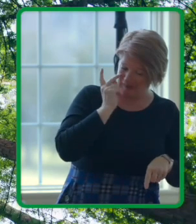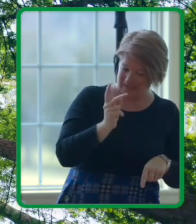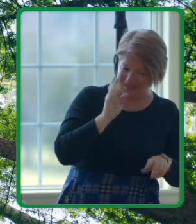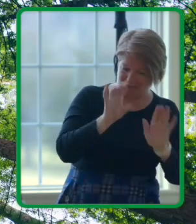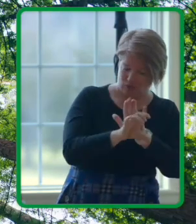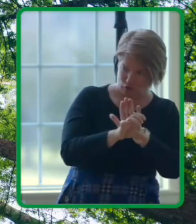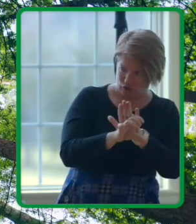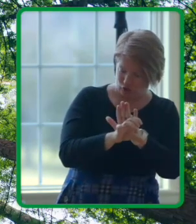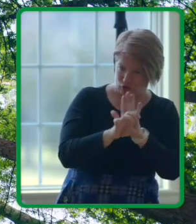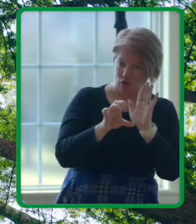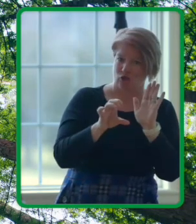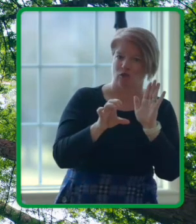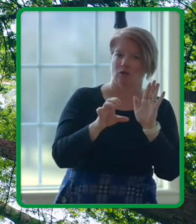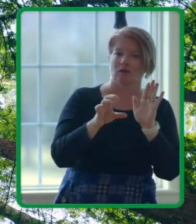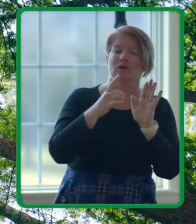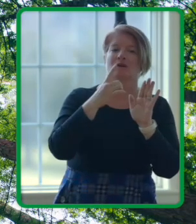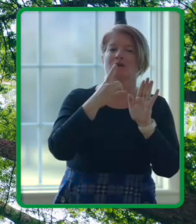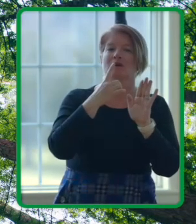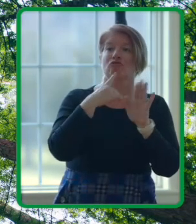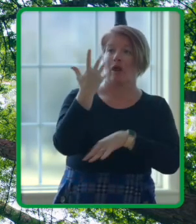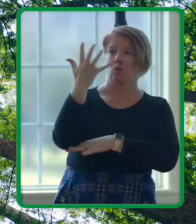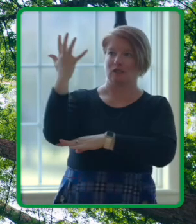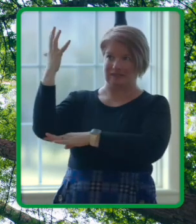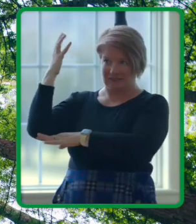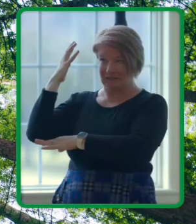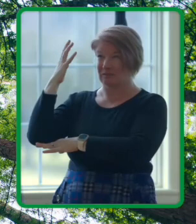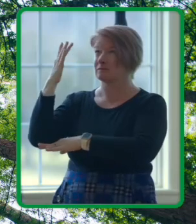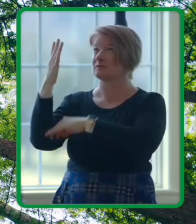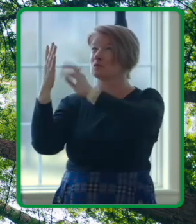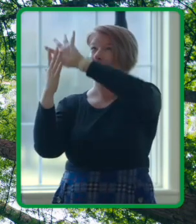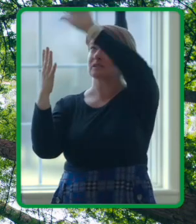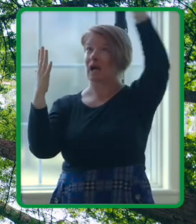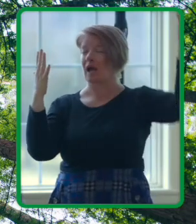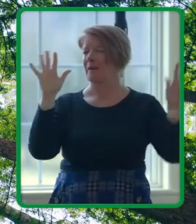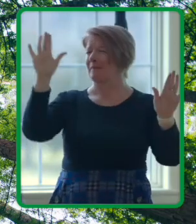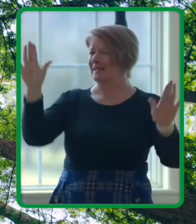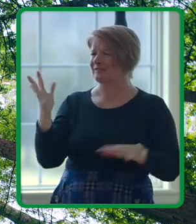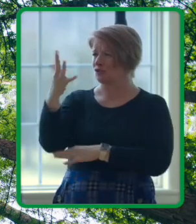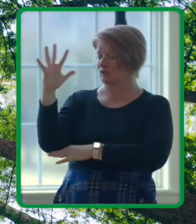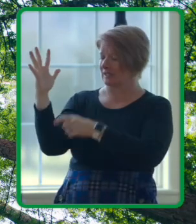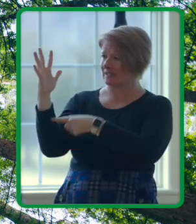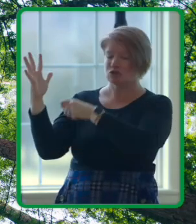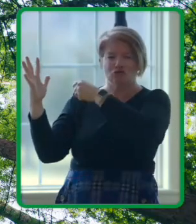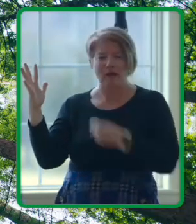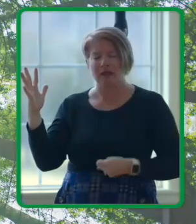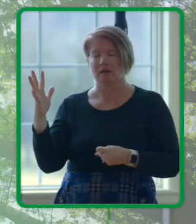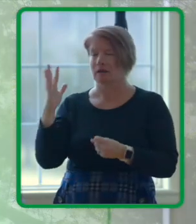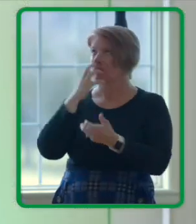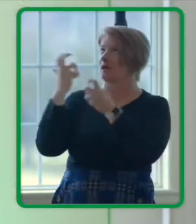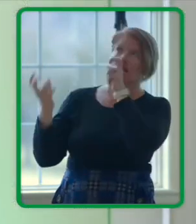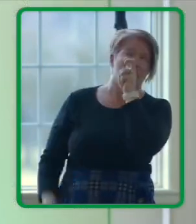this image of redwoods reaching toward the sky. These magnificent trees embody strength, and they're a sight to